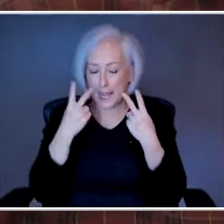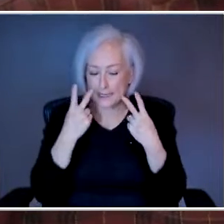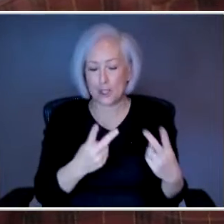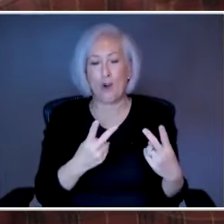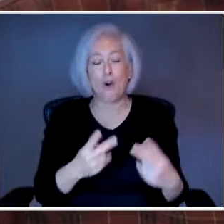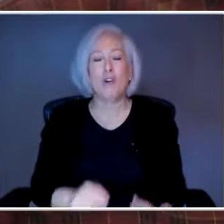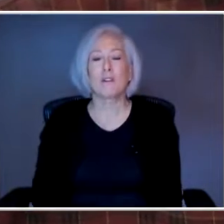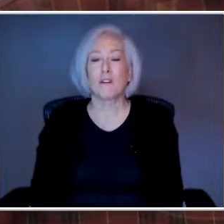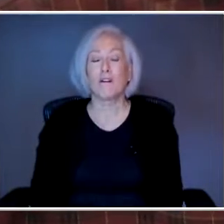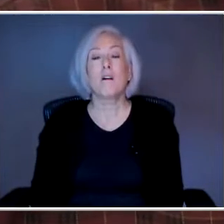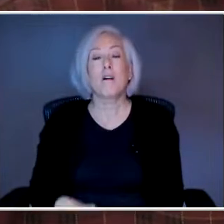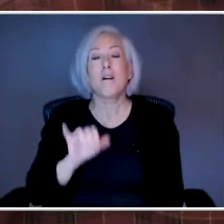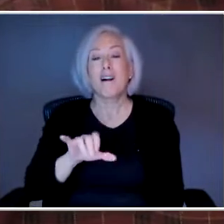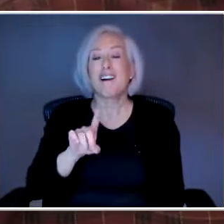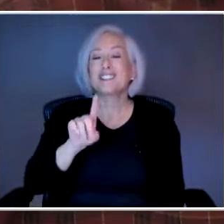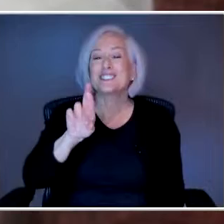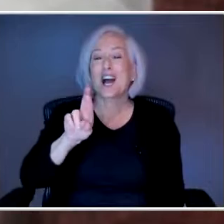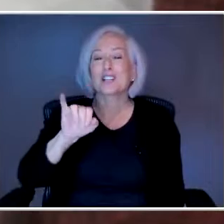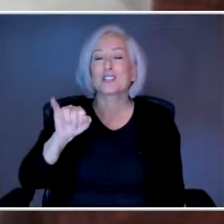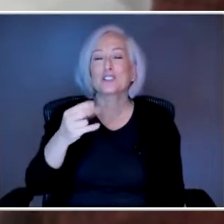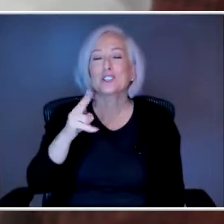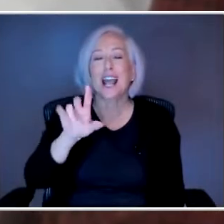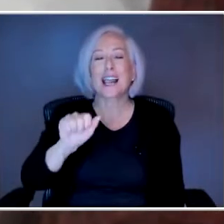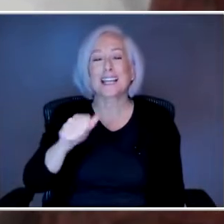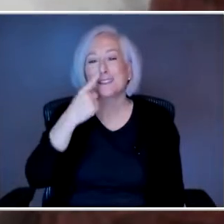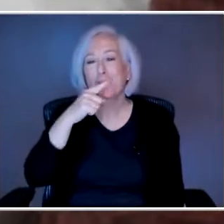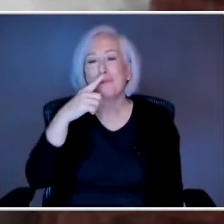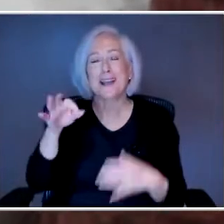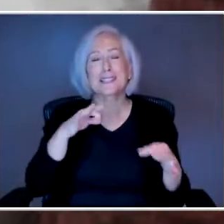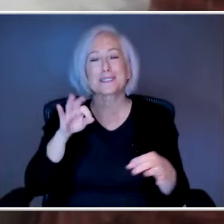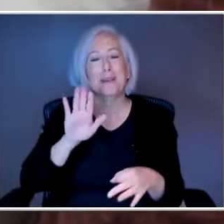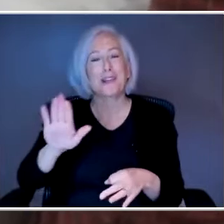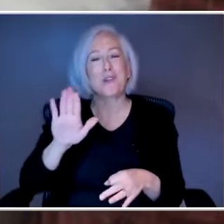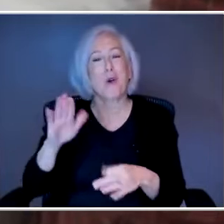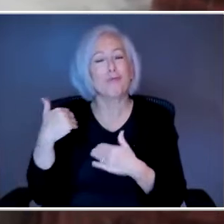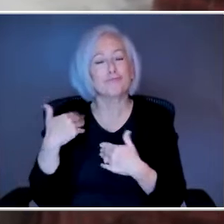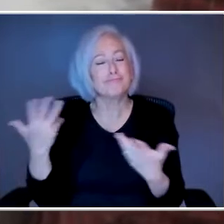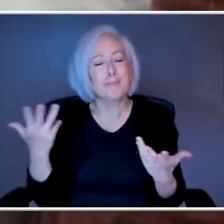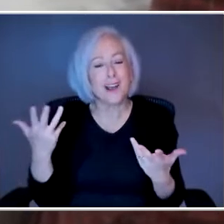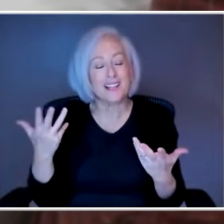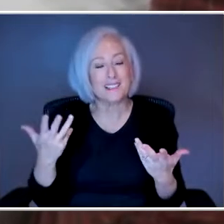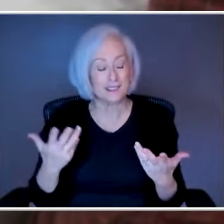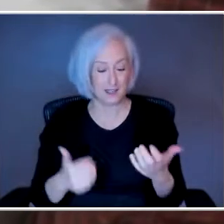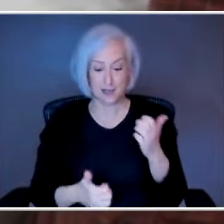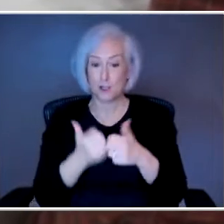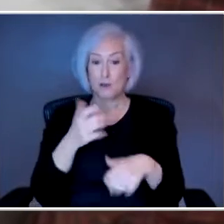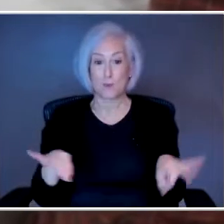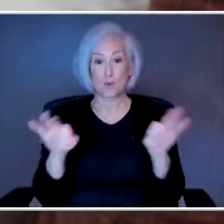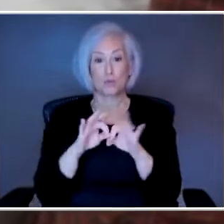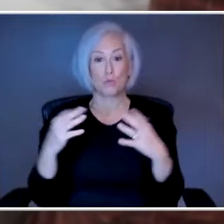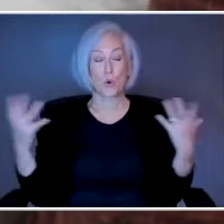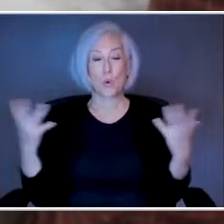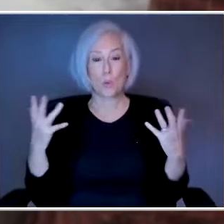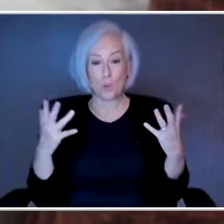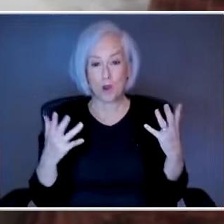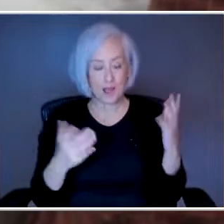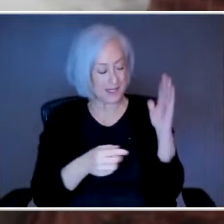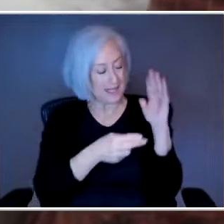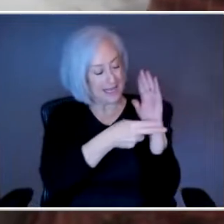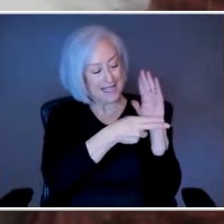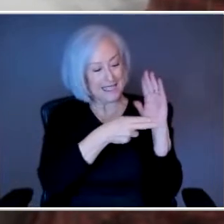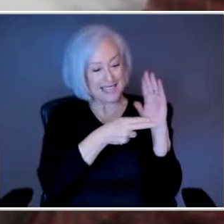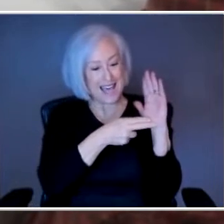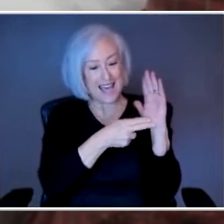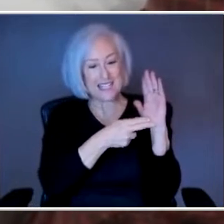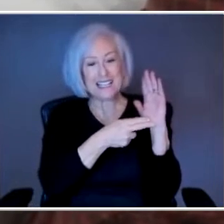doctor's perspective, tell us what you're doing in there. Yeah, so really the critical element of this surgery is to release that ligament. You're not actually